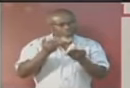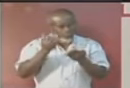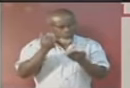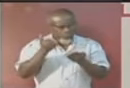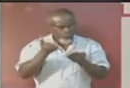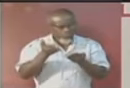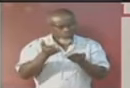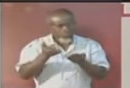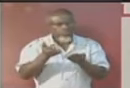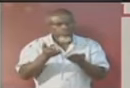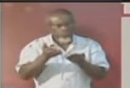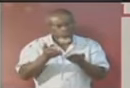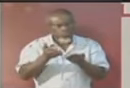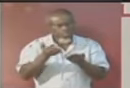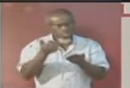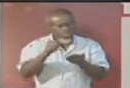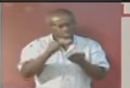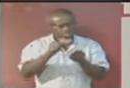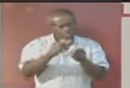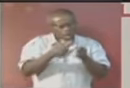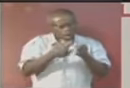the time they got to this part of the world.